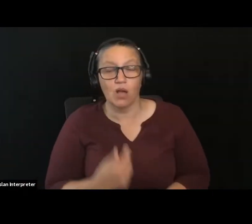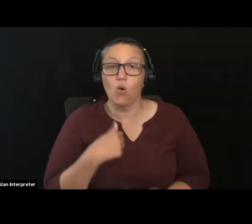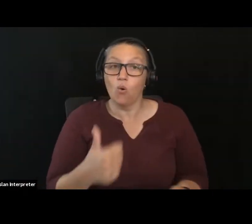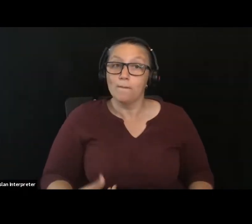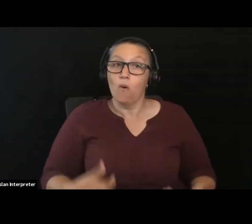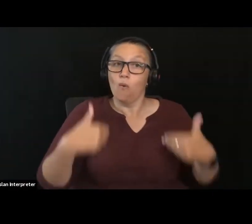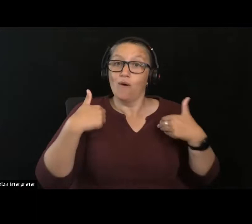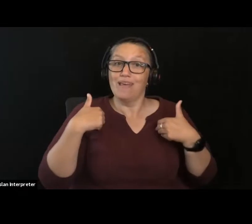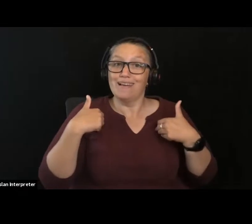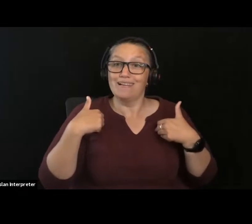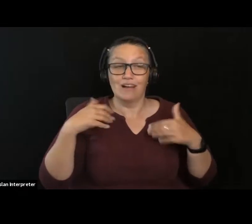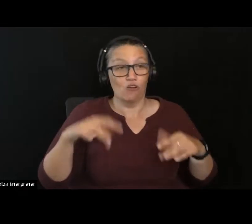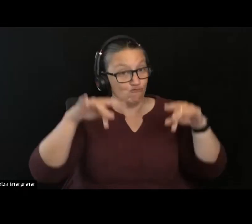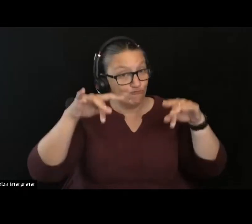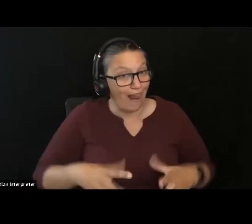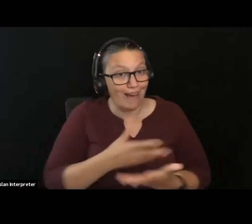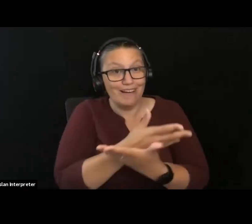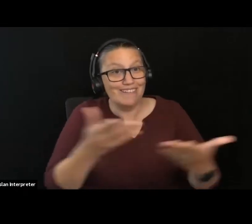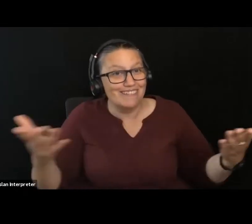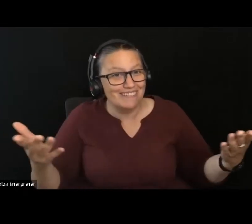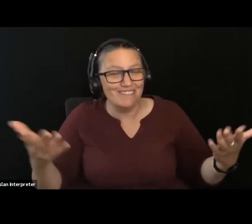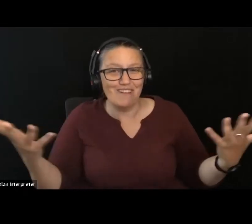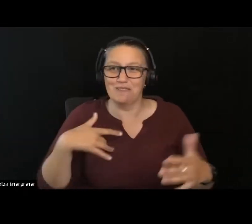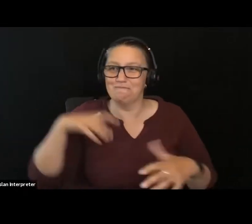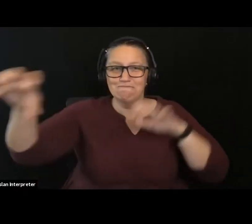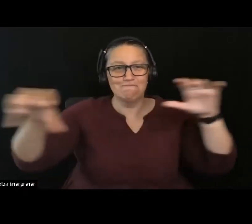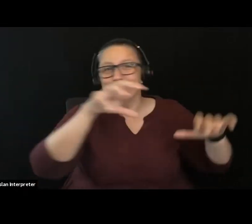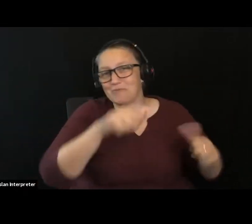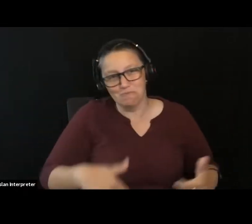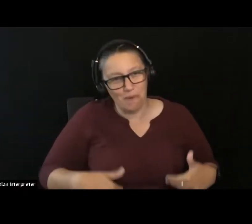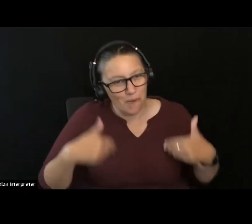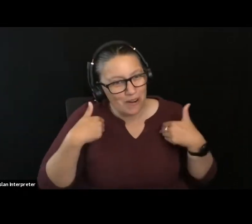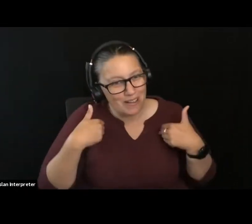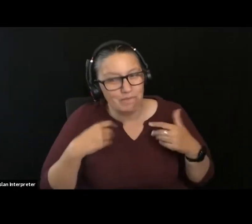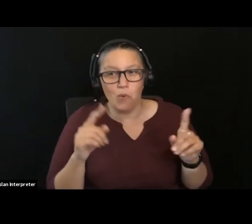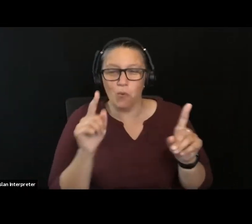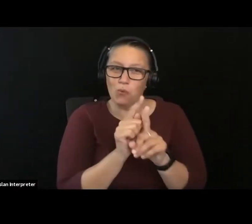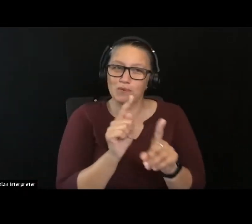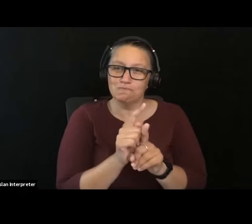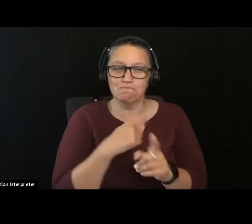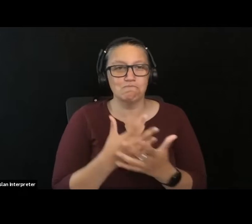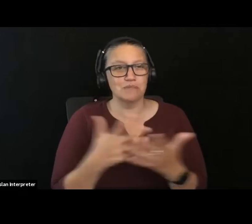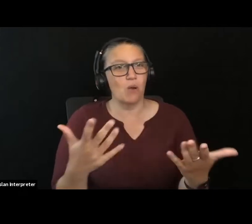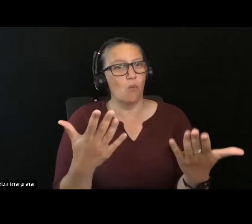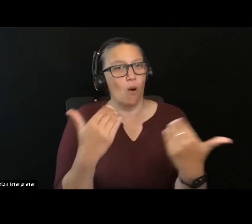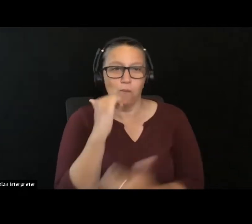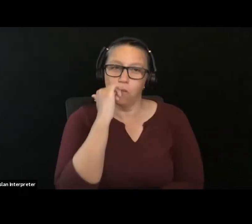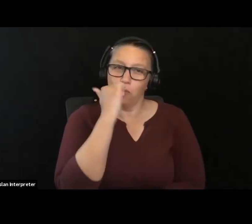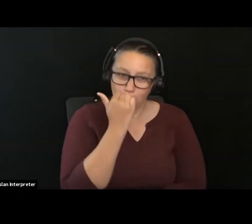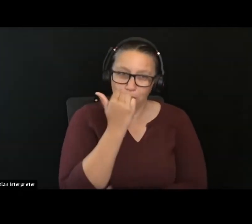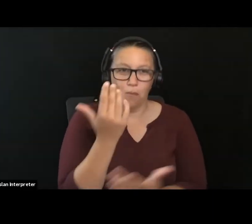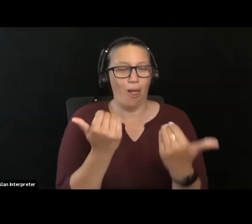colleagues in the Commonwealth of Australia, wherever you may be located? Can I extend a warm welcome to